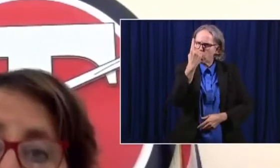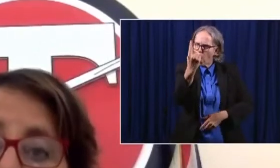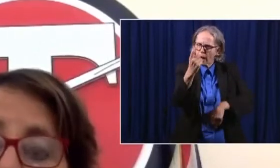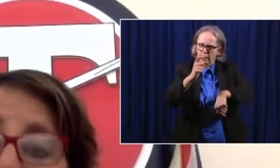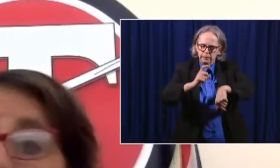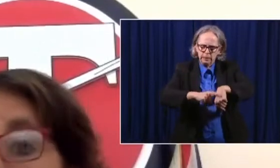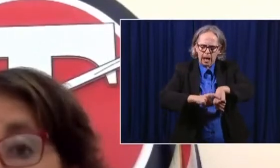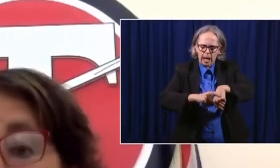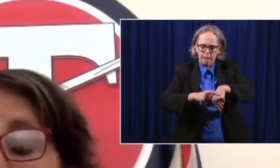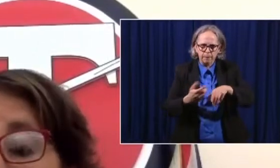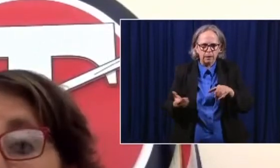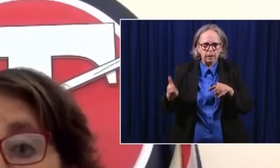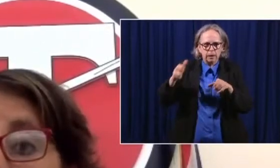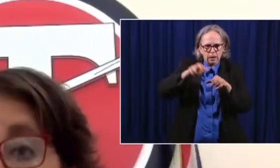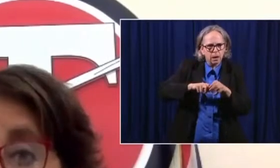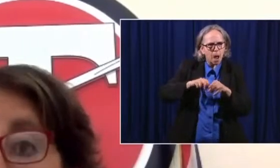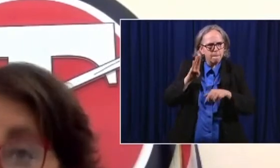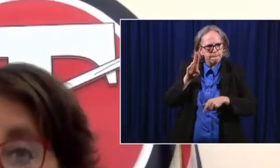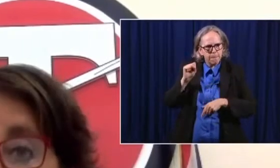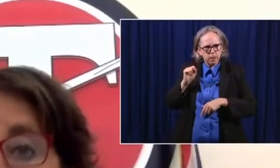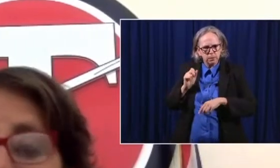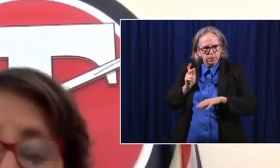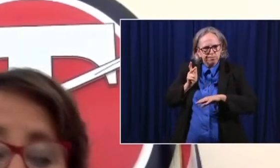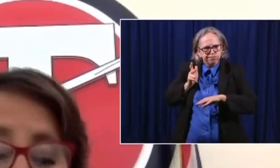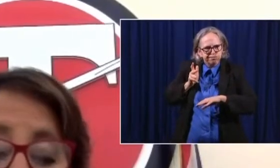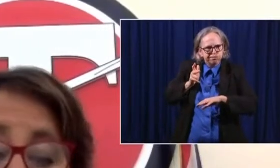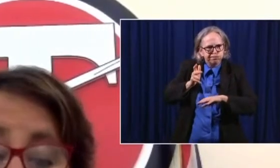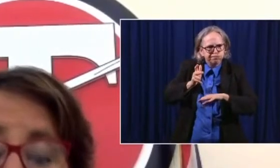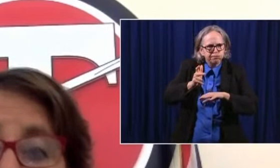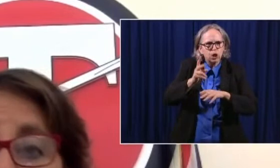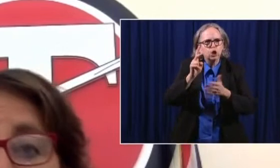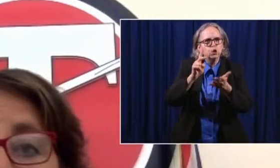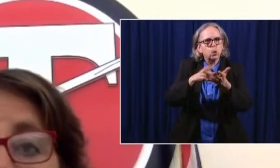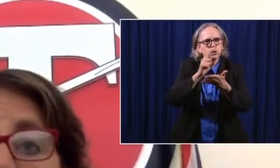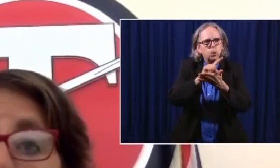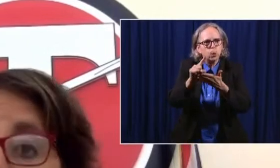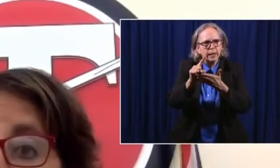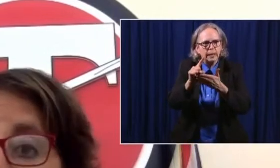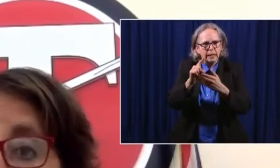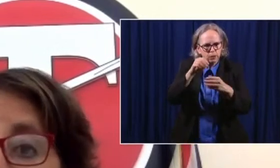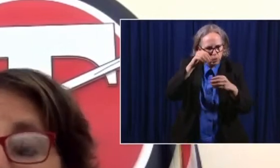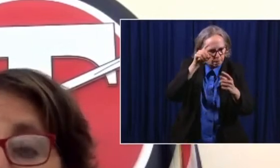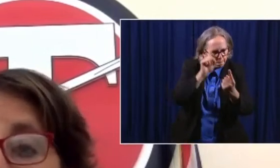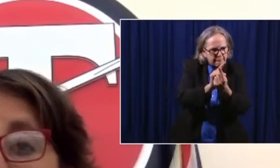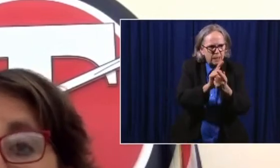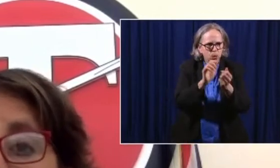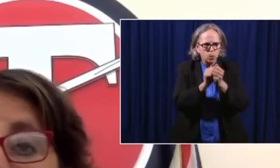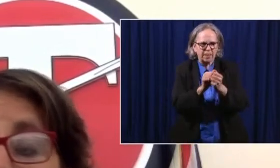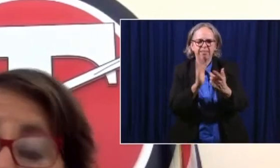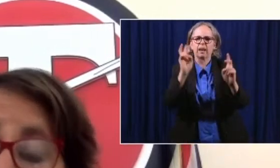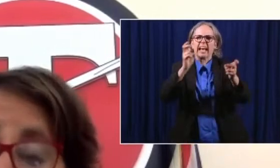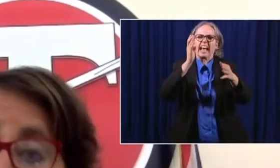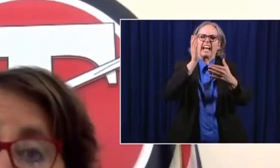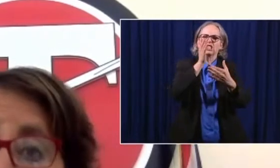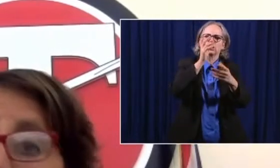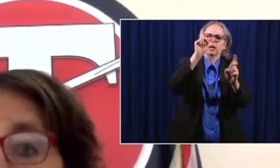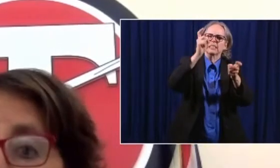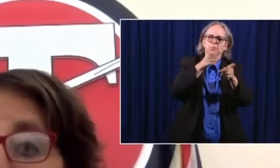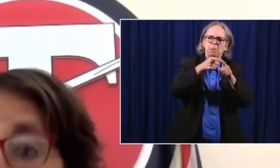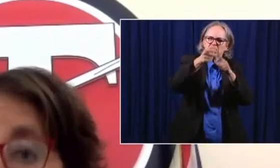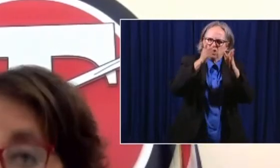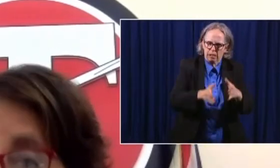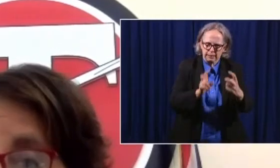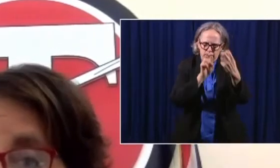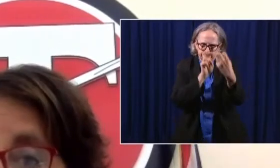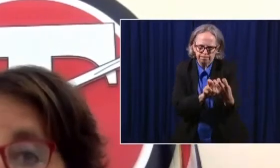twice a week to work with their intervention specialists, and to hopefully the goal is to receive while they're here